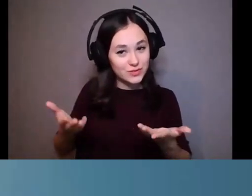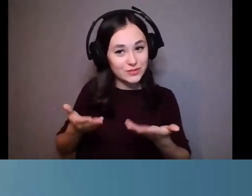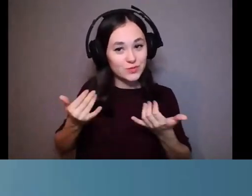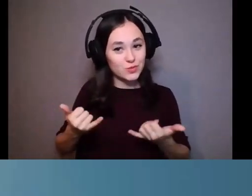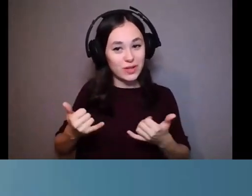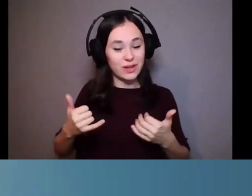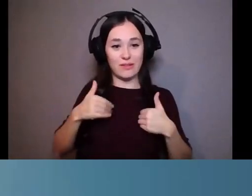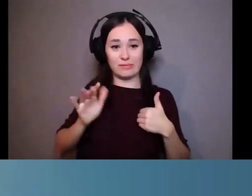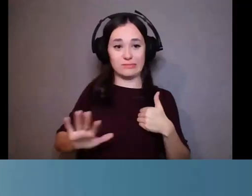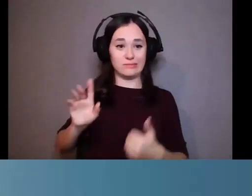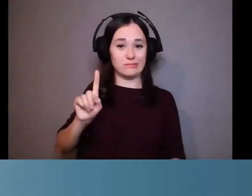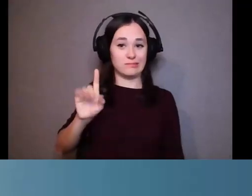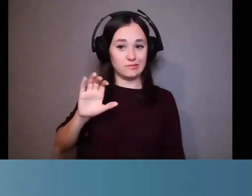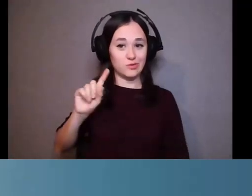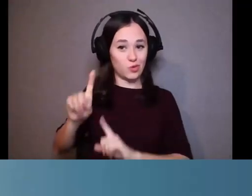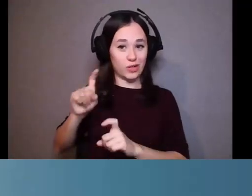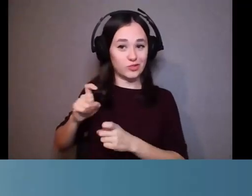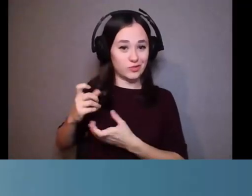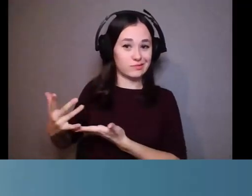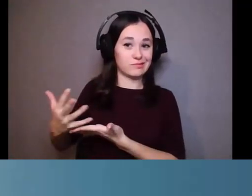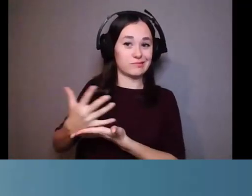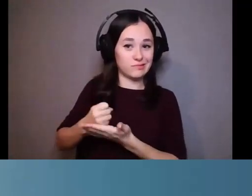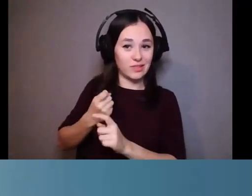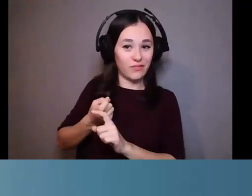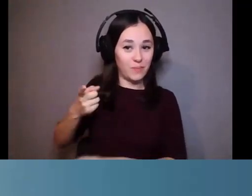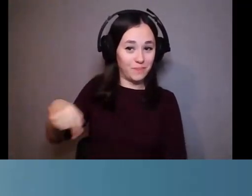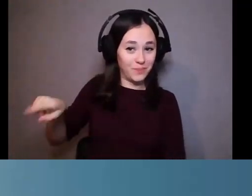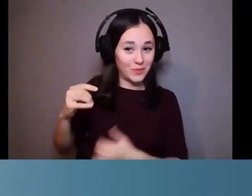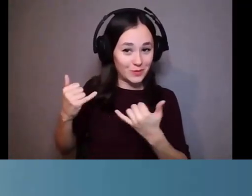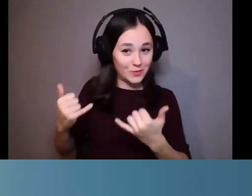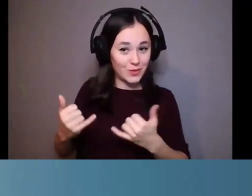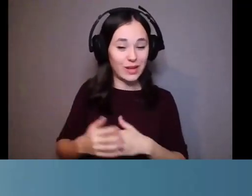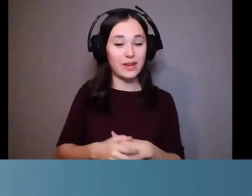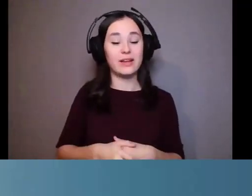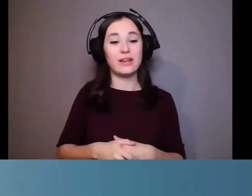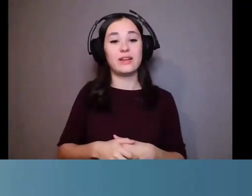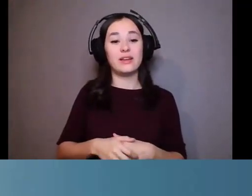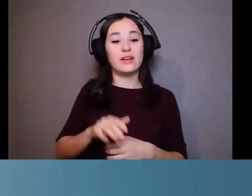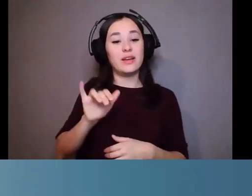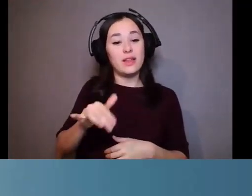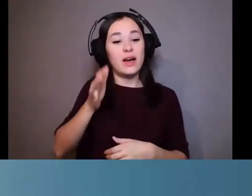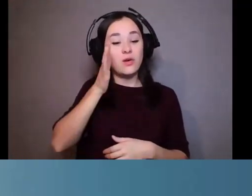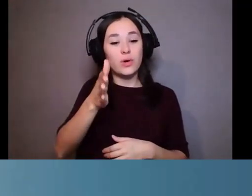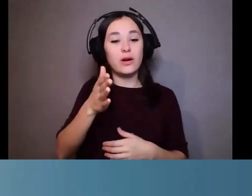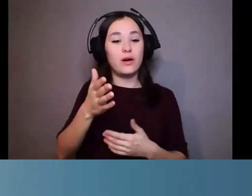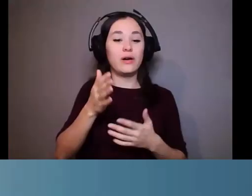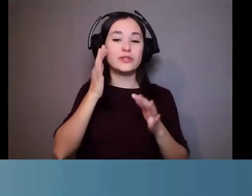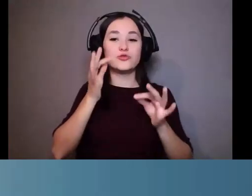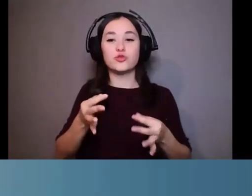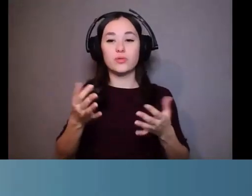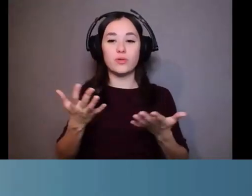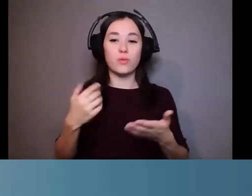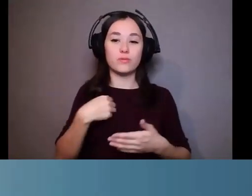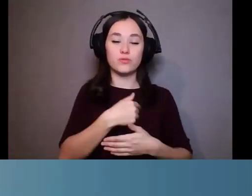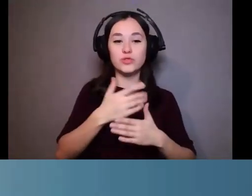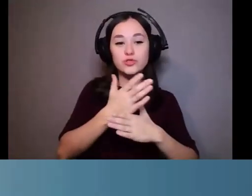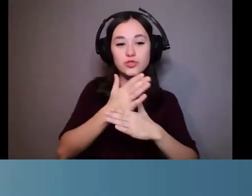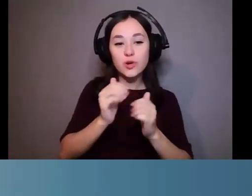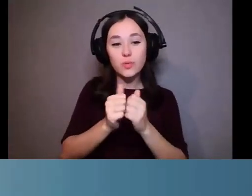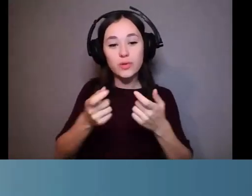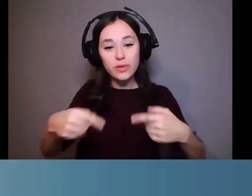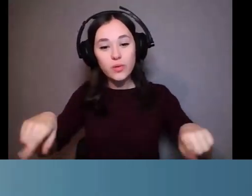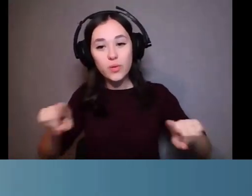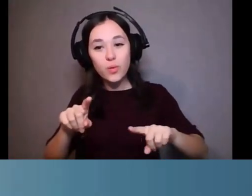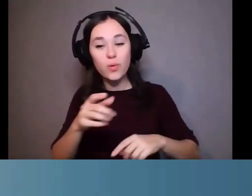submitted. We have captured all of those, and that will inform both what we come back to share with all of you and some of the documents that